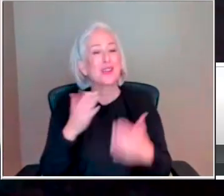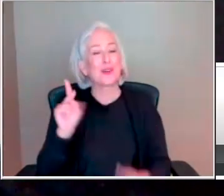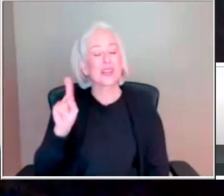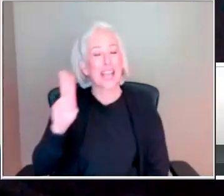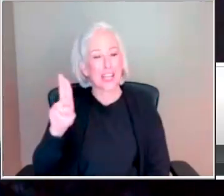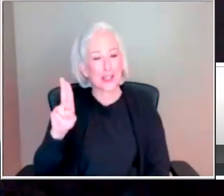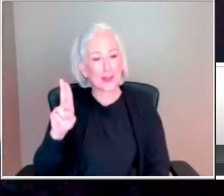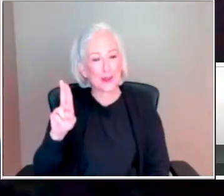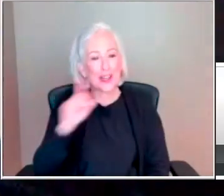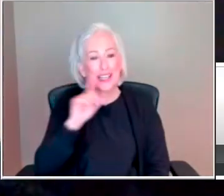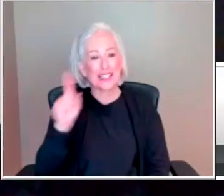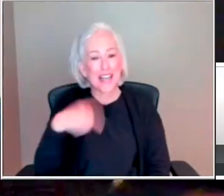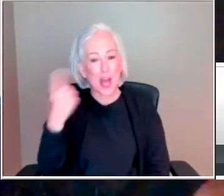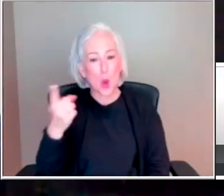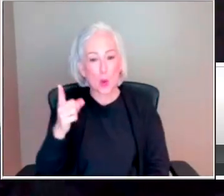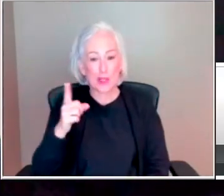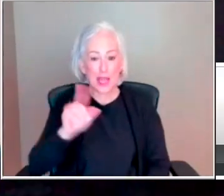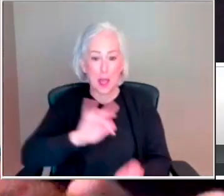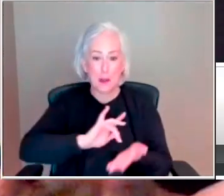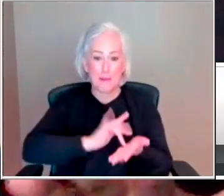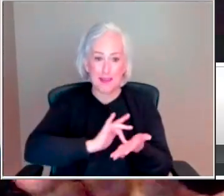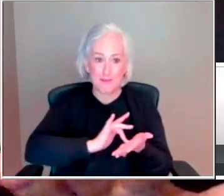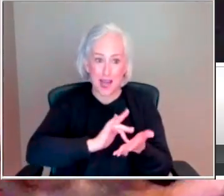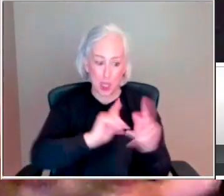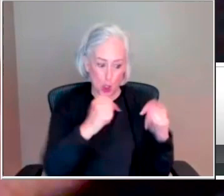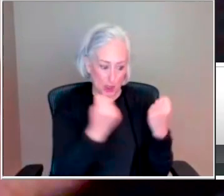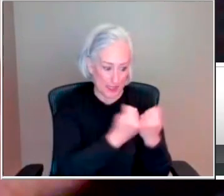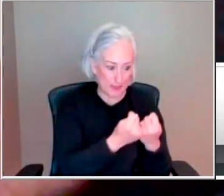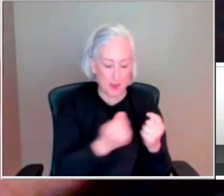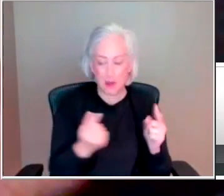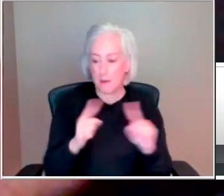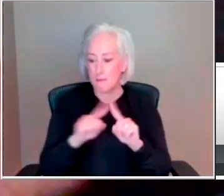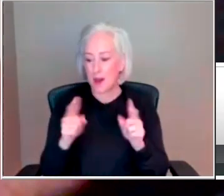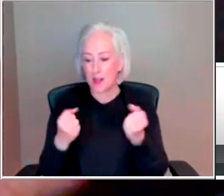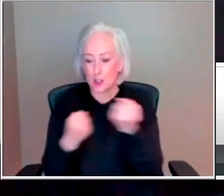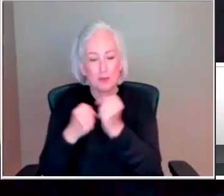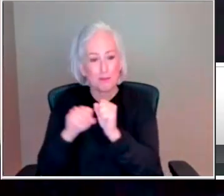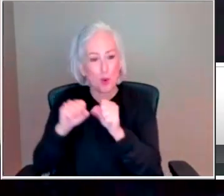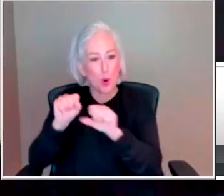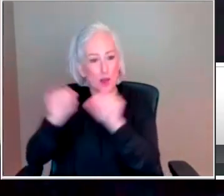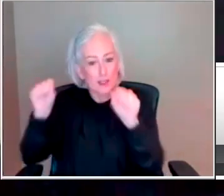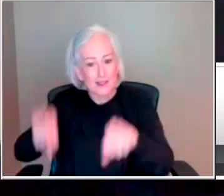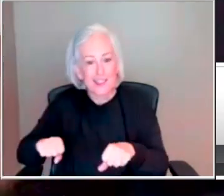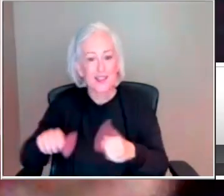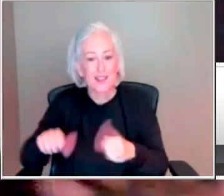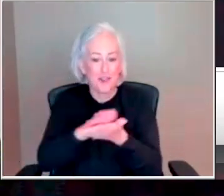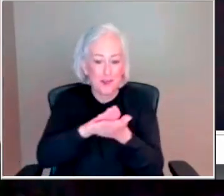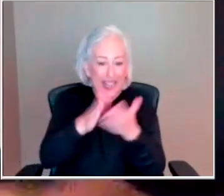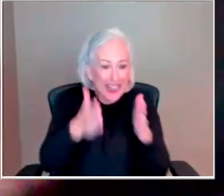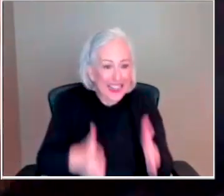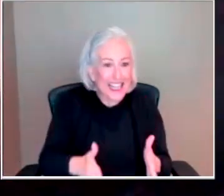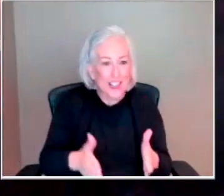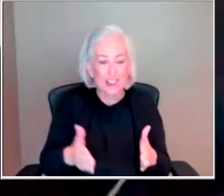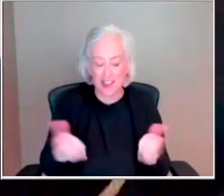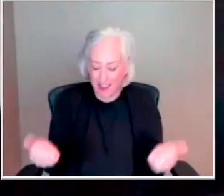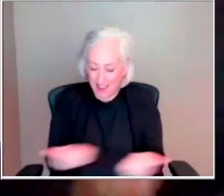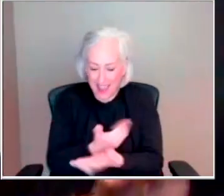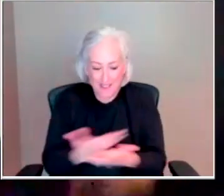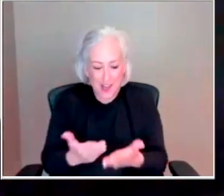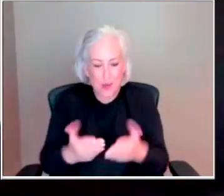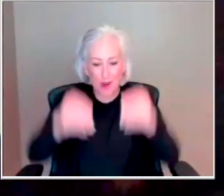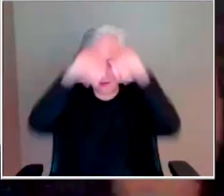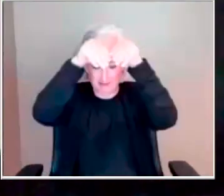not only the medical team, everybody, the support system from housekeeper on up, everybody,